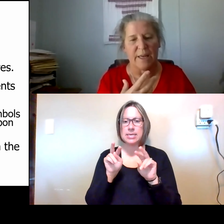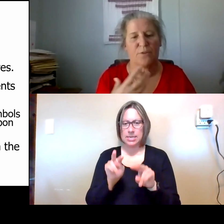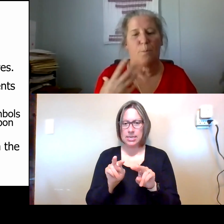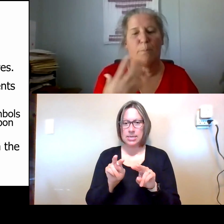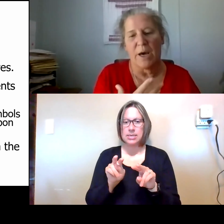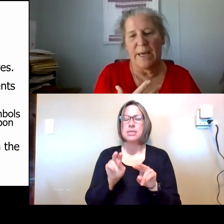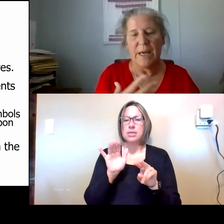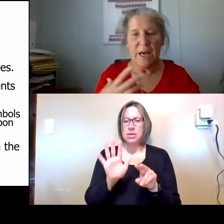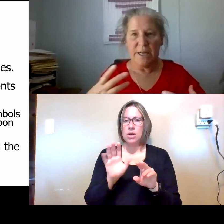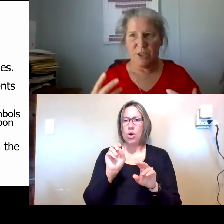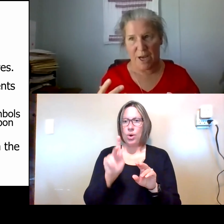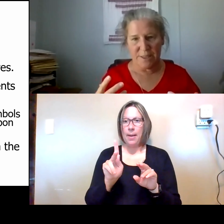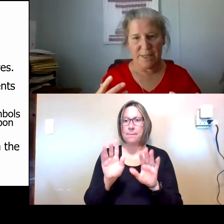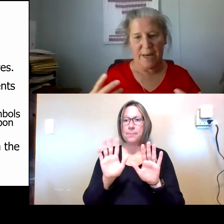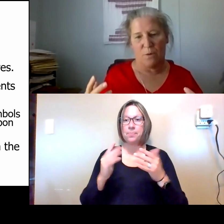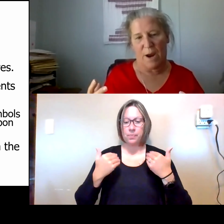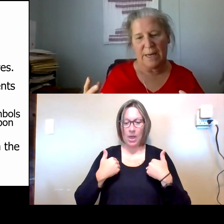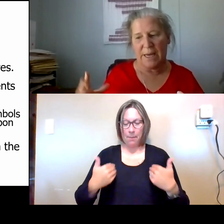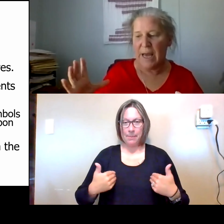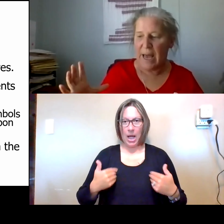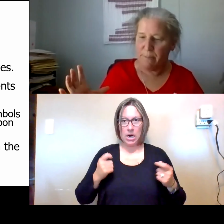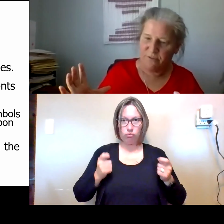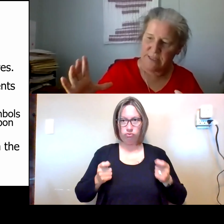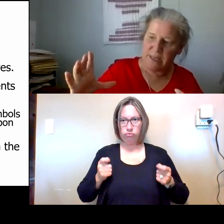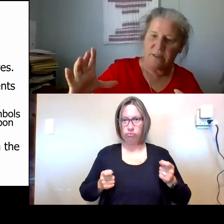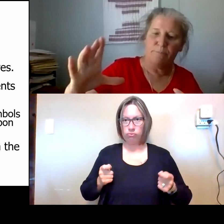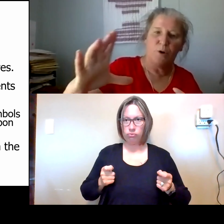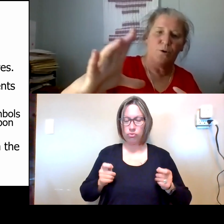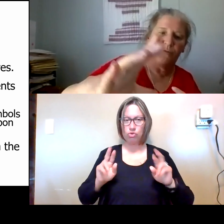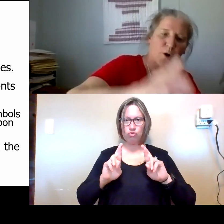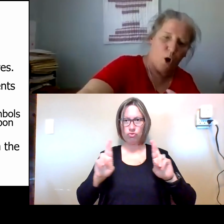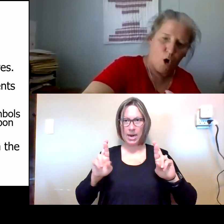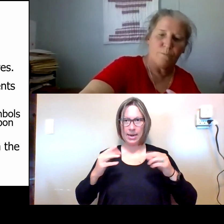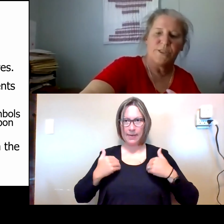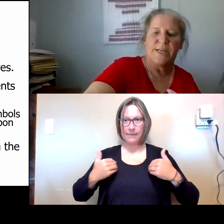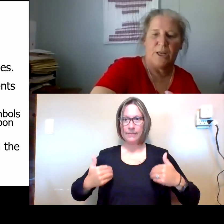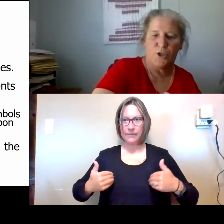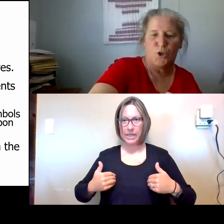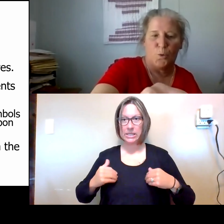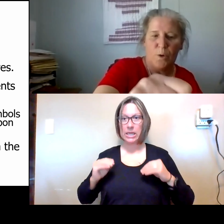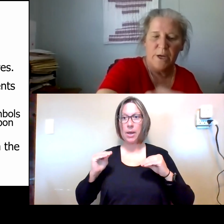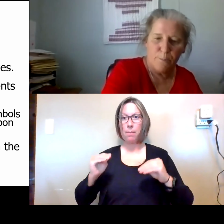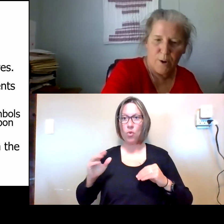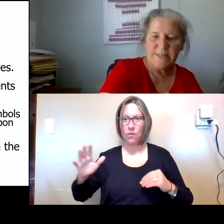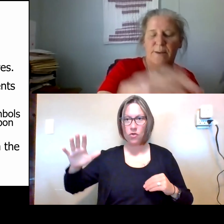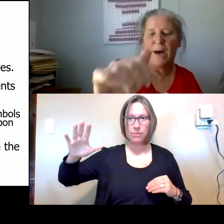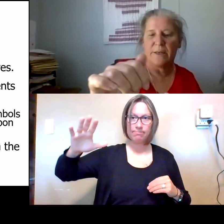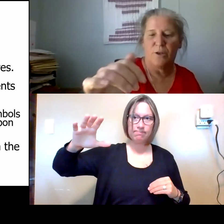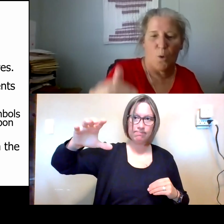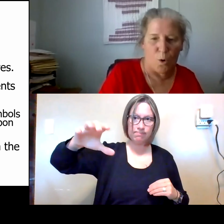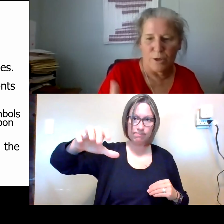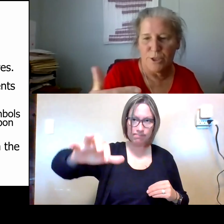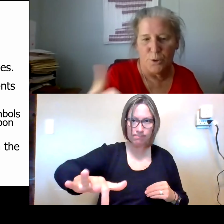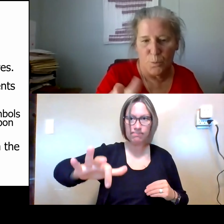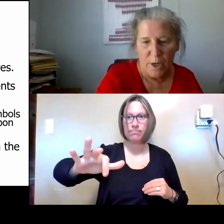they can get their body adjusted and ready and physically move their arm to press a